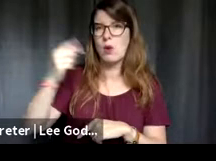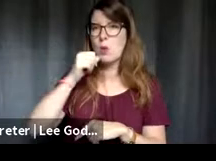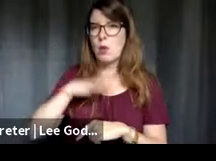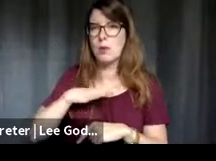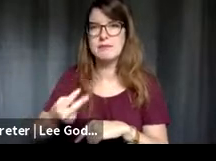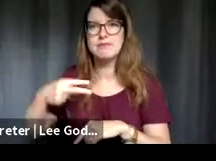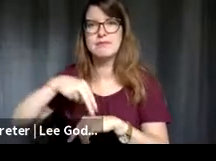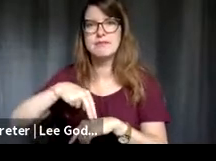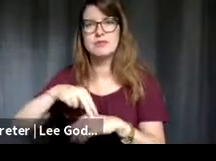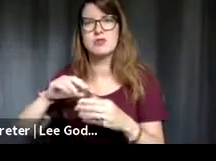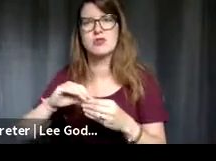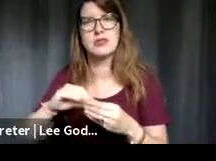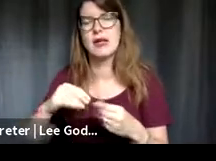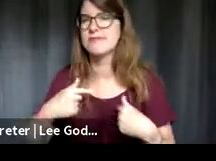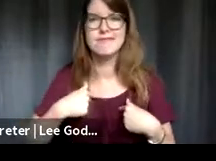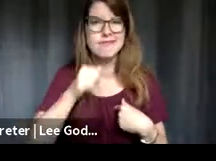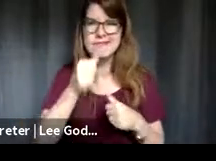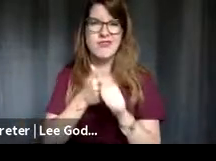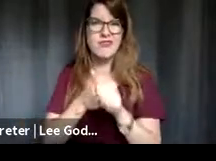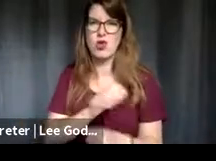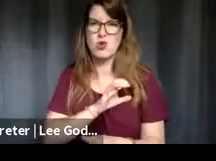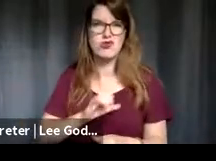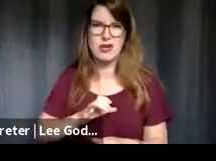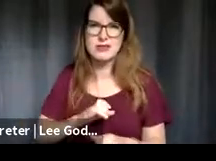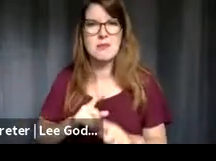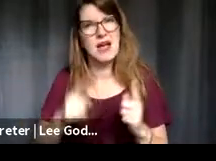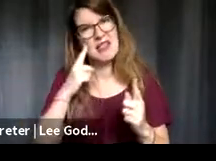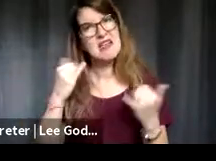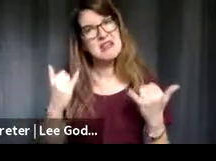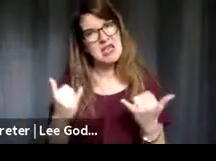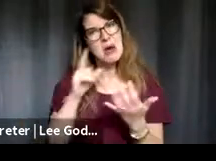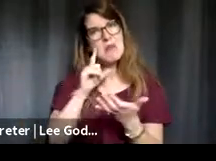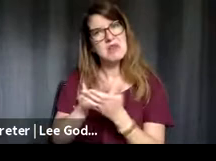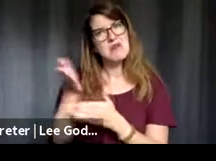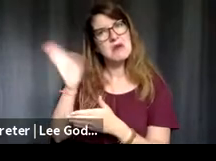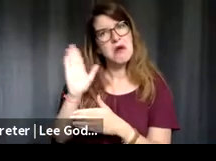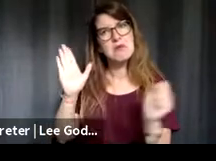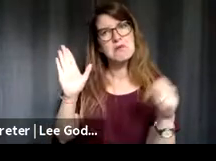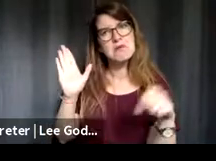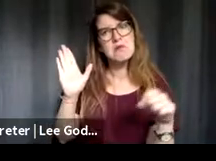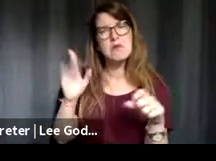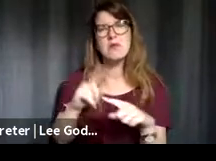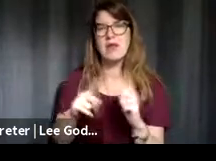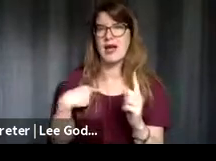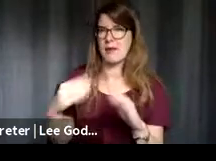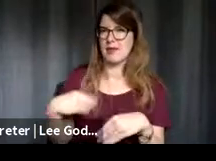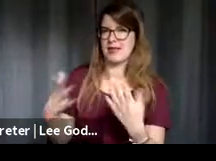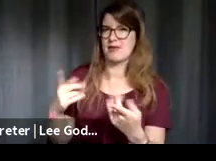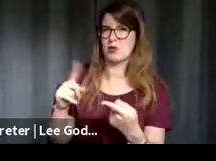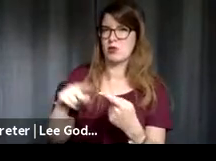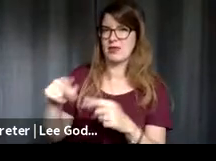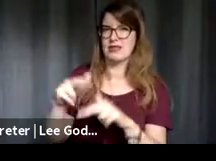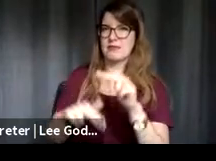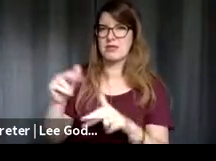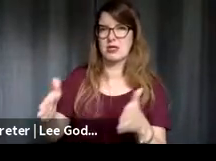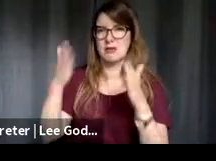up and said, I'm not a Christ follower, although I think I now believe in God. She said, but I'm giving toward this building because